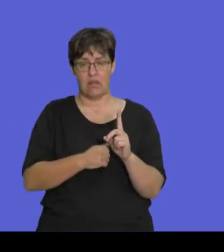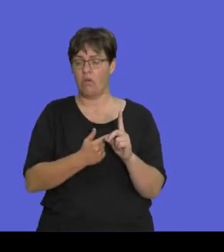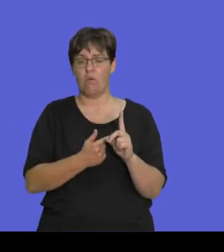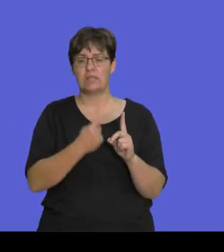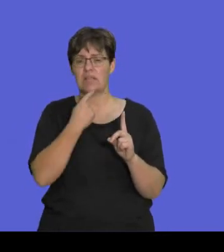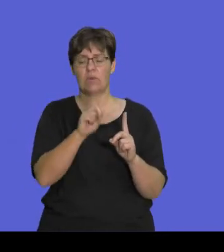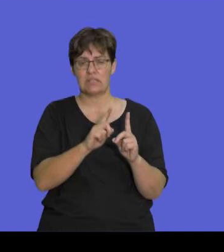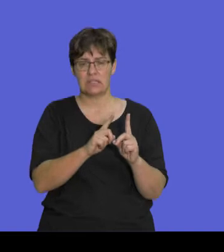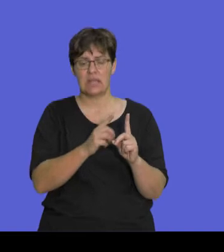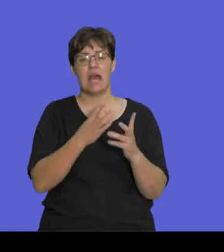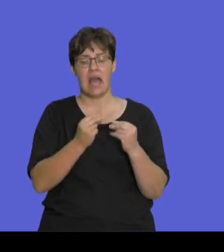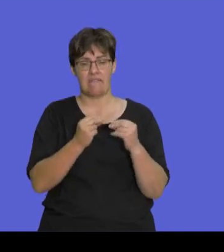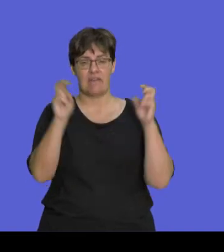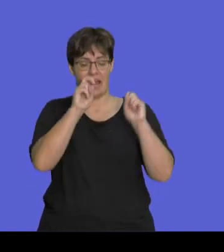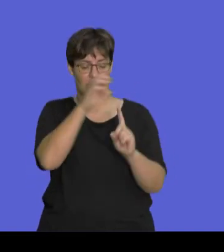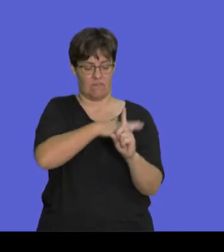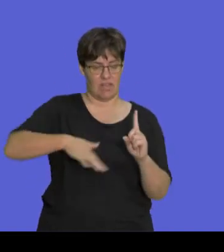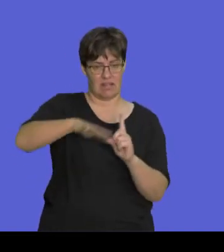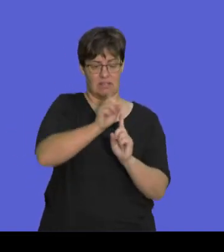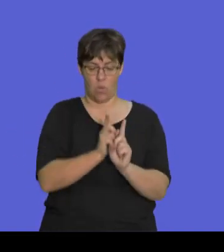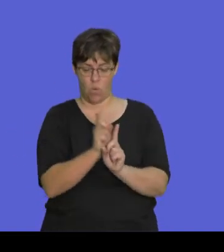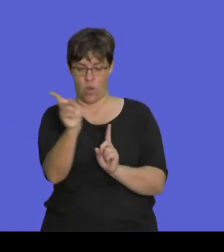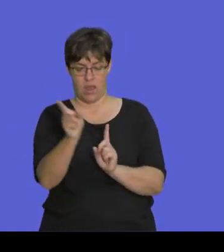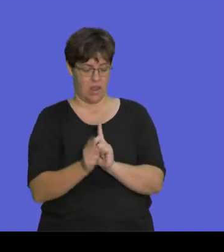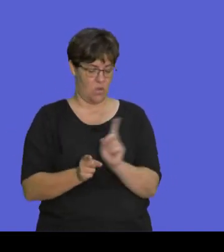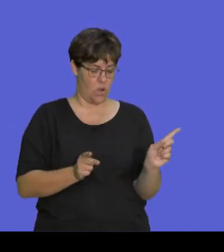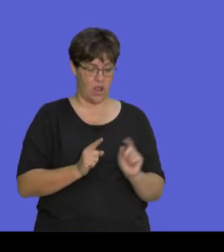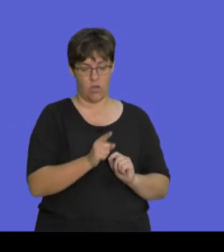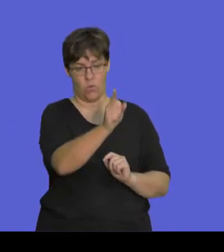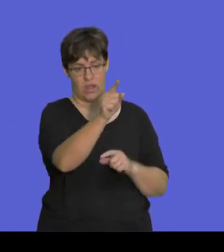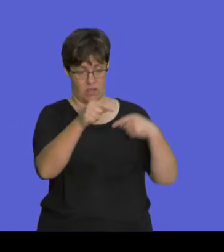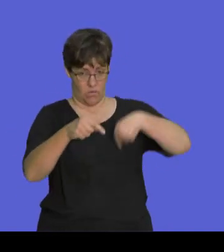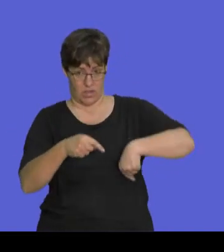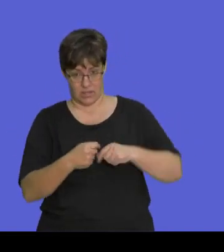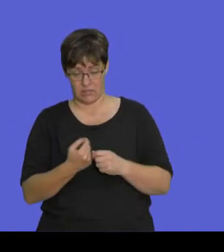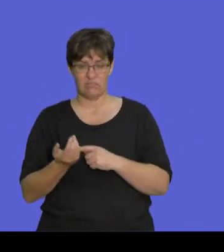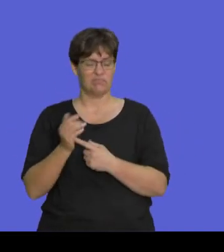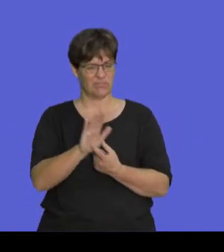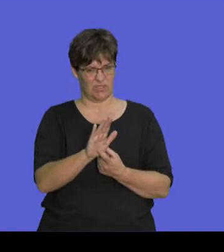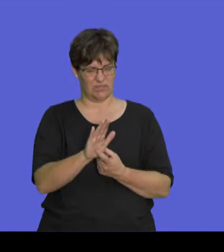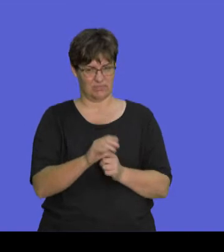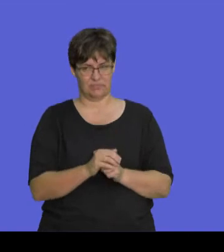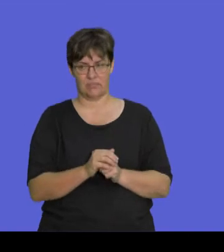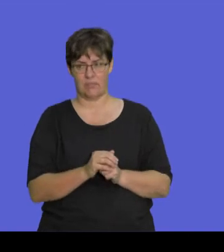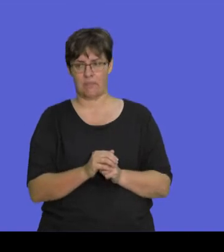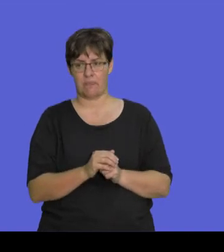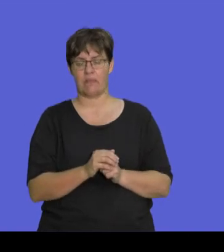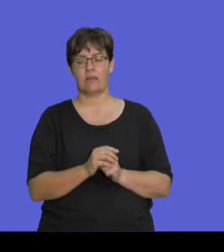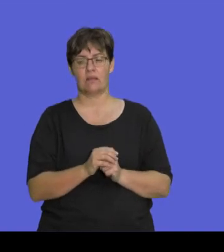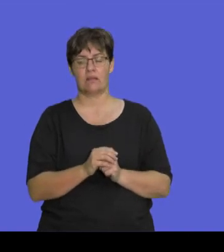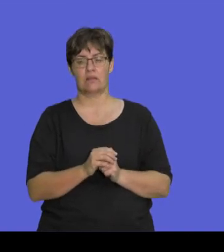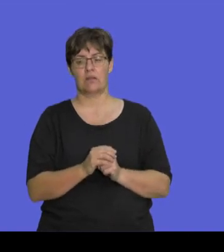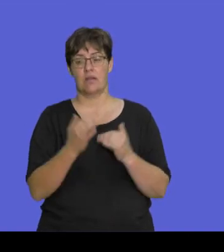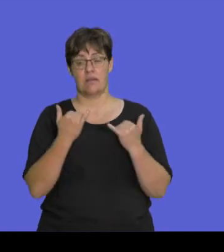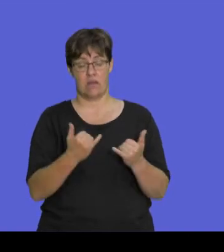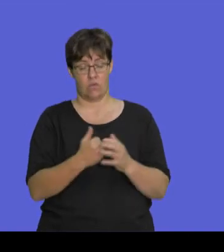an electric field, right? As we have established in earlier demonstrations, okay, that's an electric field. Now, that